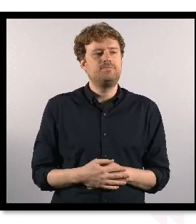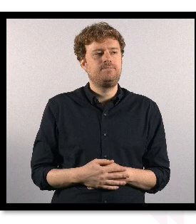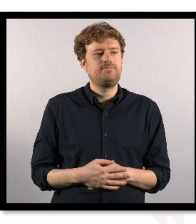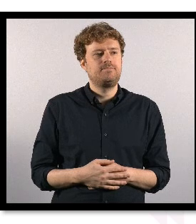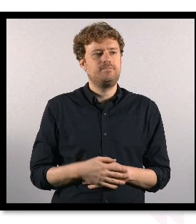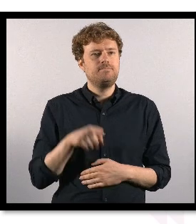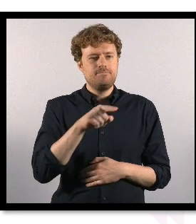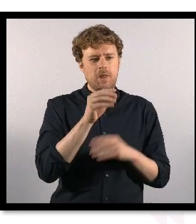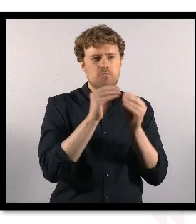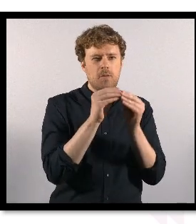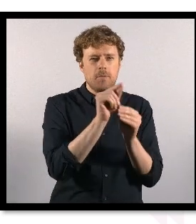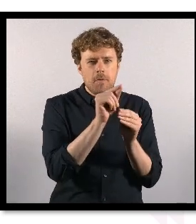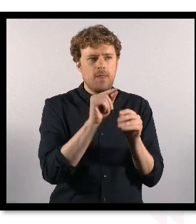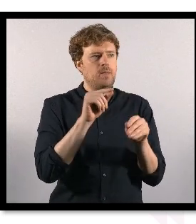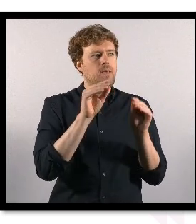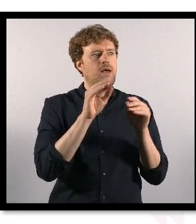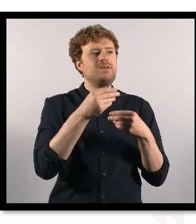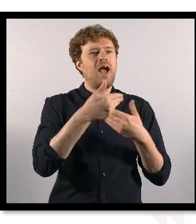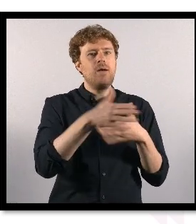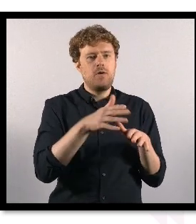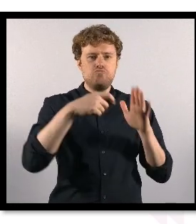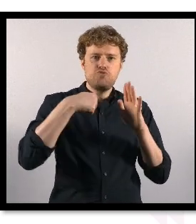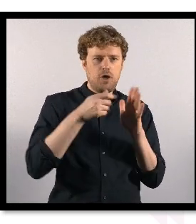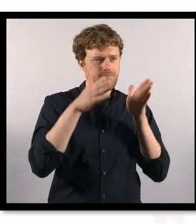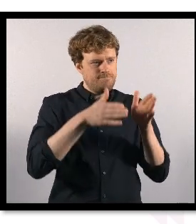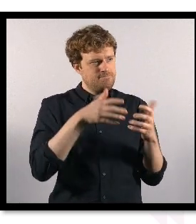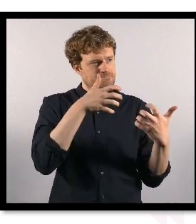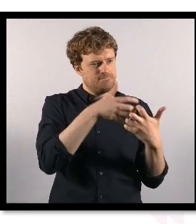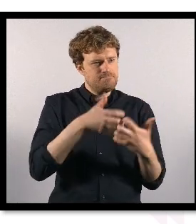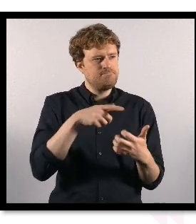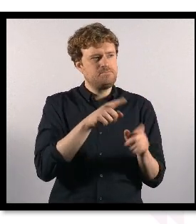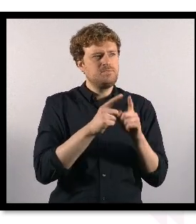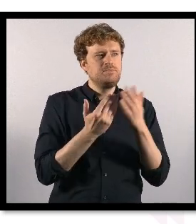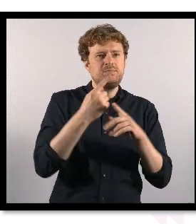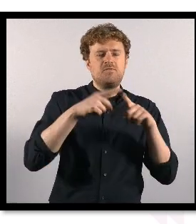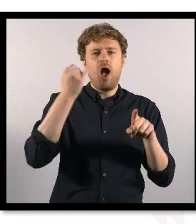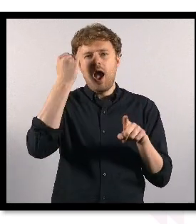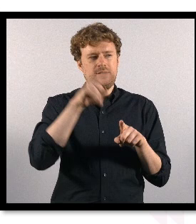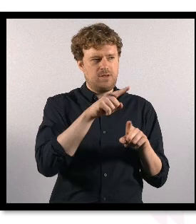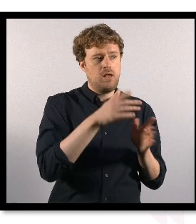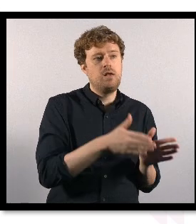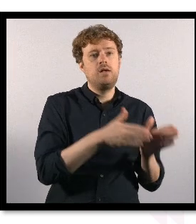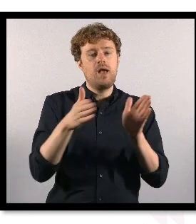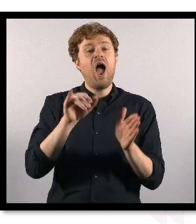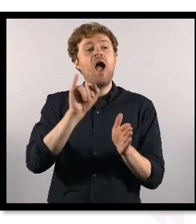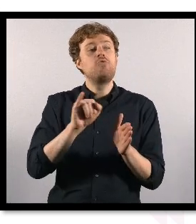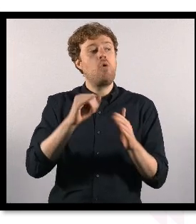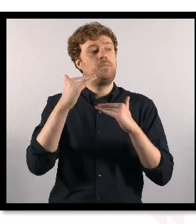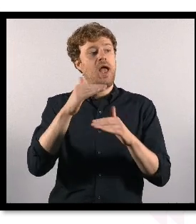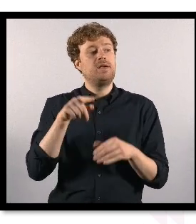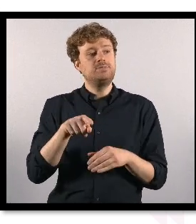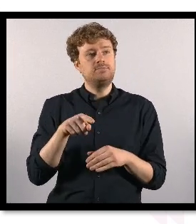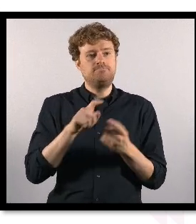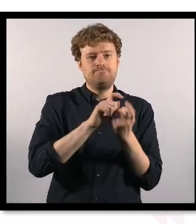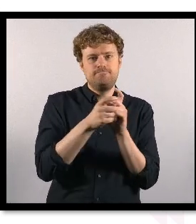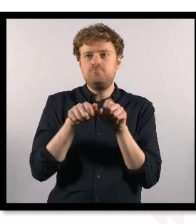vendor neutrality for the development of the project. And finally, we have the graduated projects, and these projects are here to stay. We